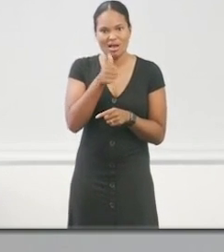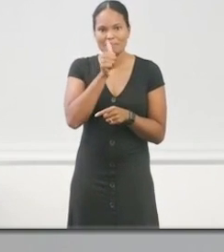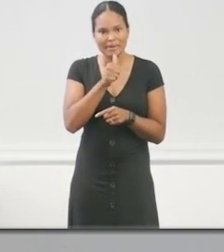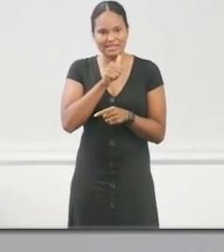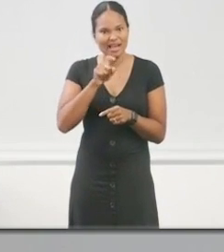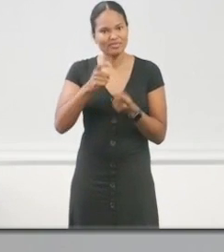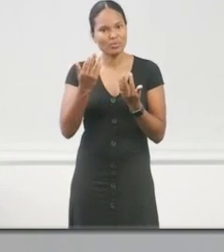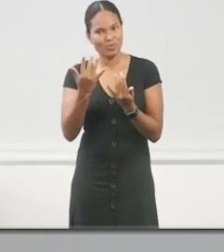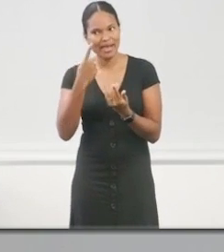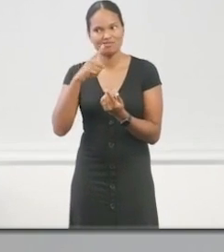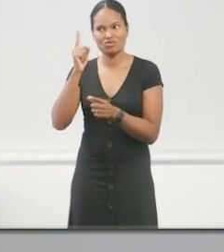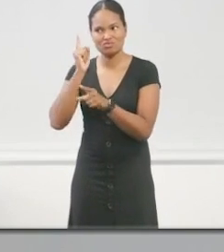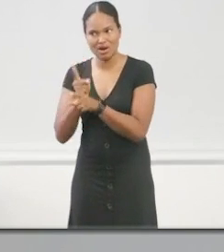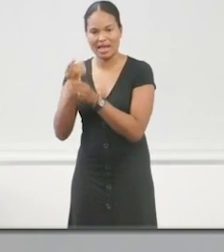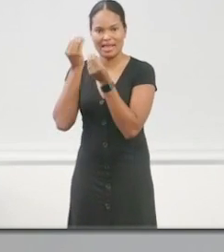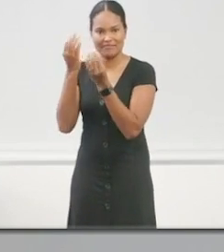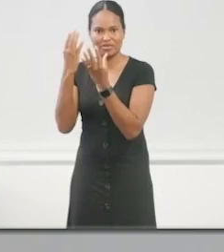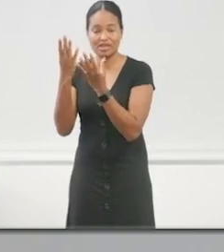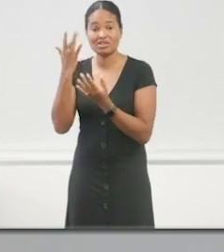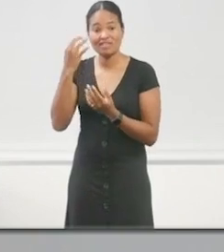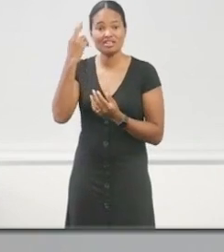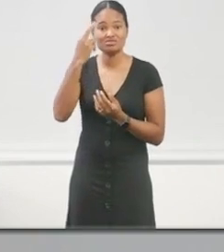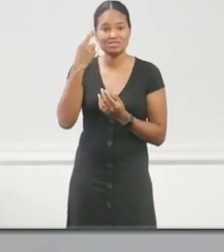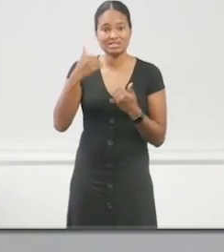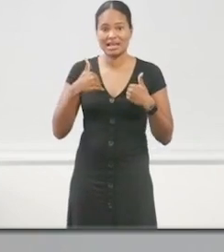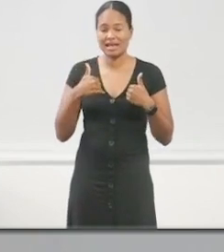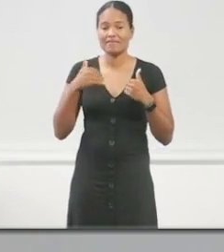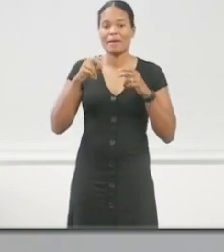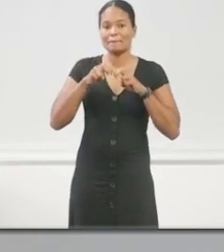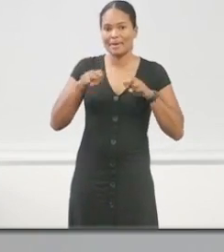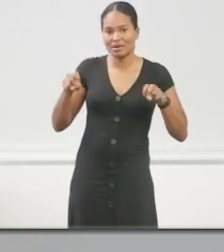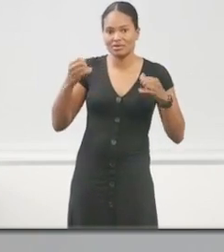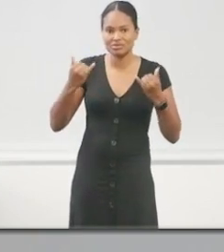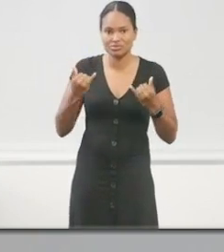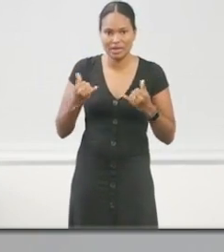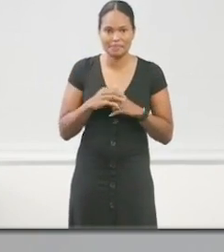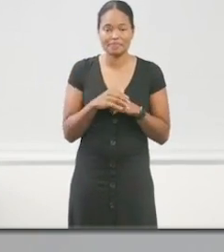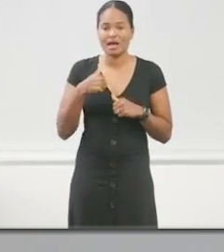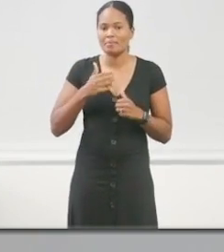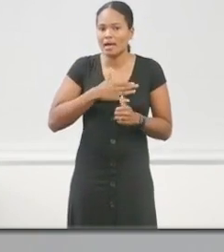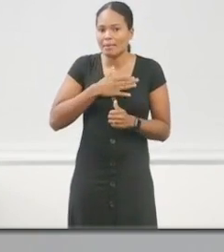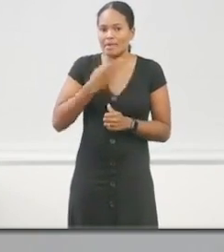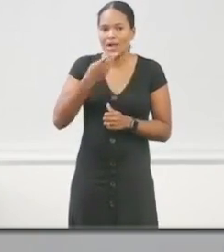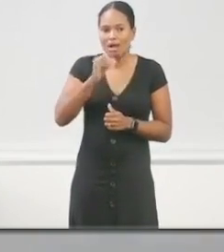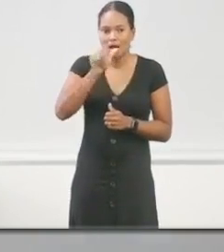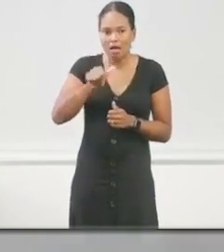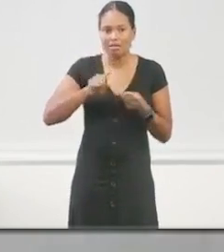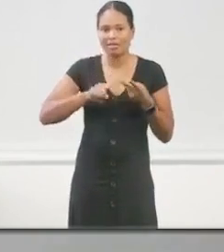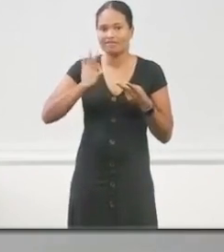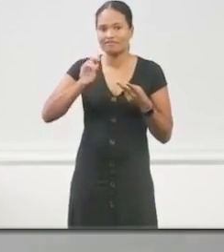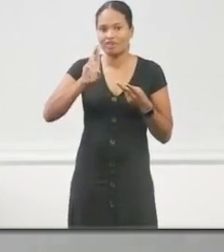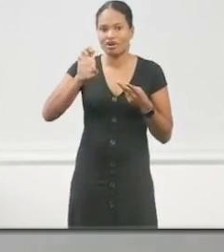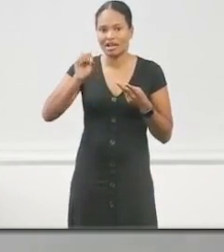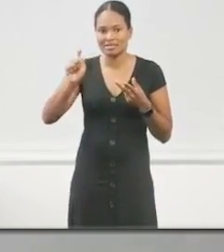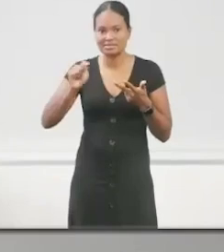this panel today. That's one of the biggest concerns that I have, and that's why I'm so glad that Holly, Forrest, and Marissa are